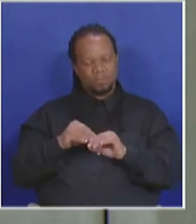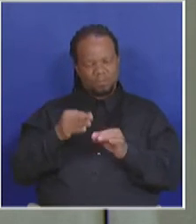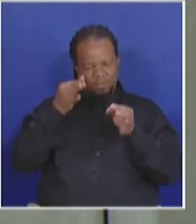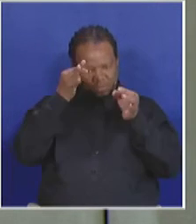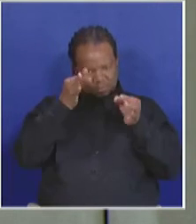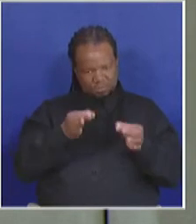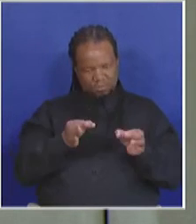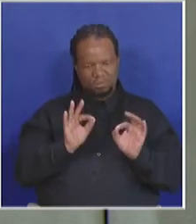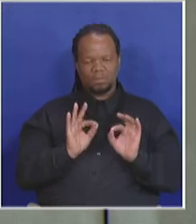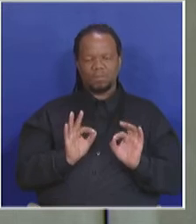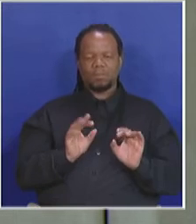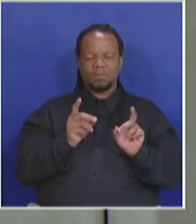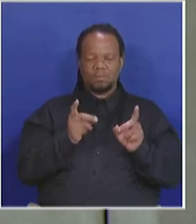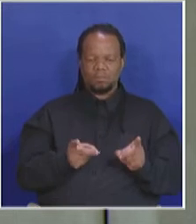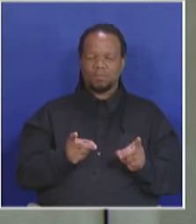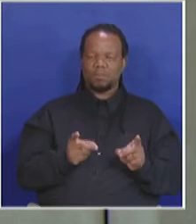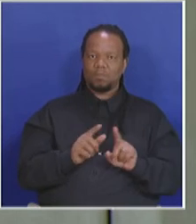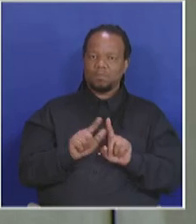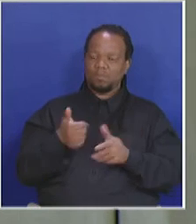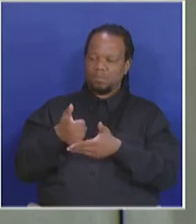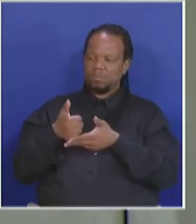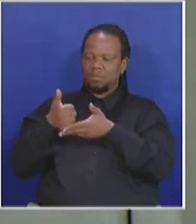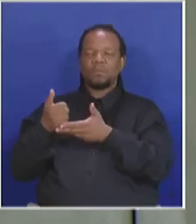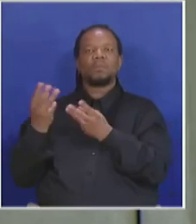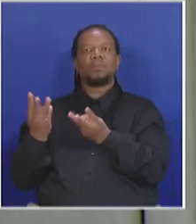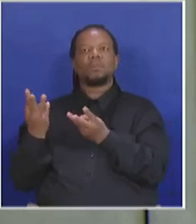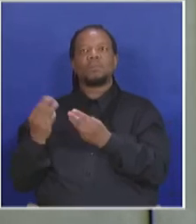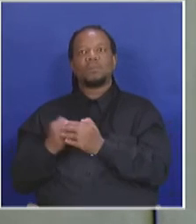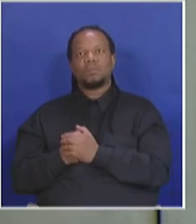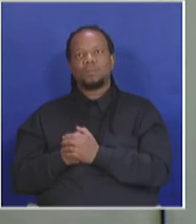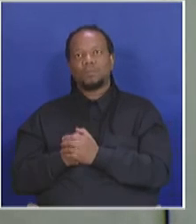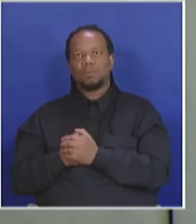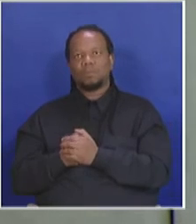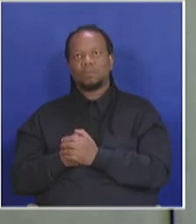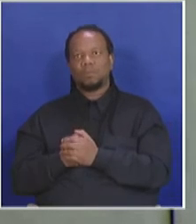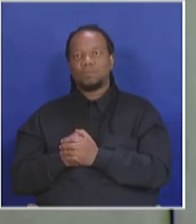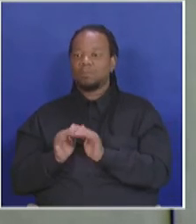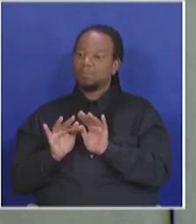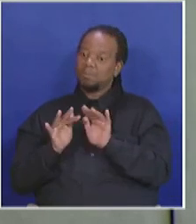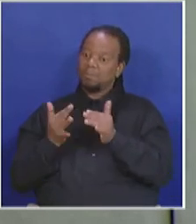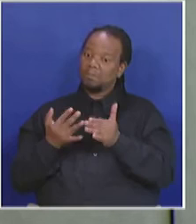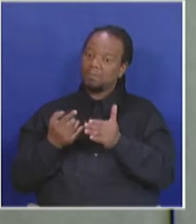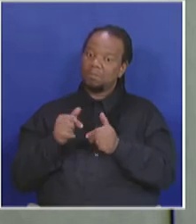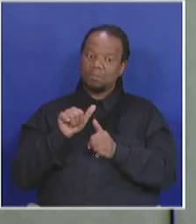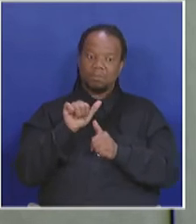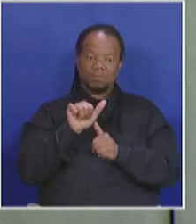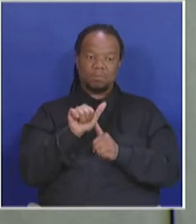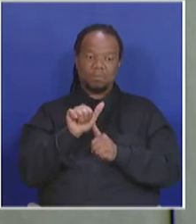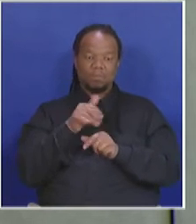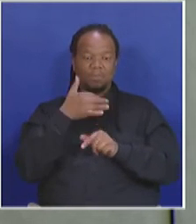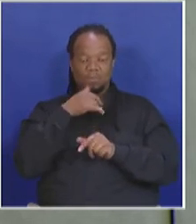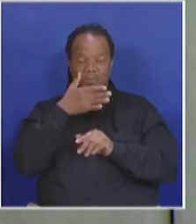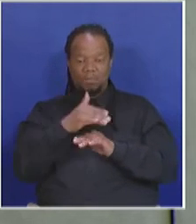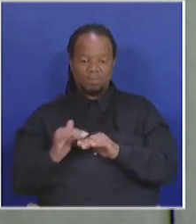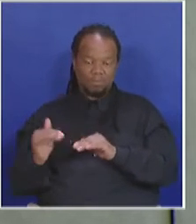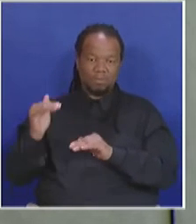best interest of our people. When our responsibilities are elevated to that of a minister